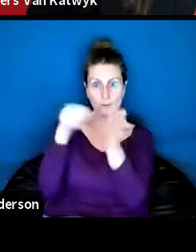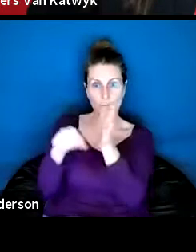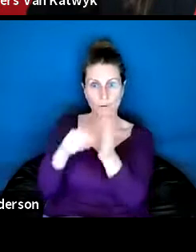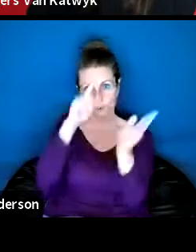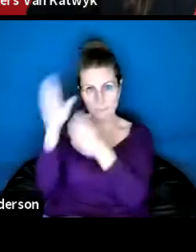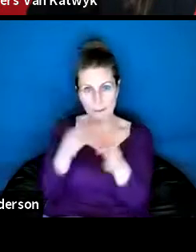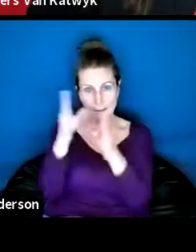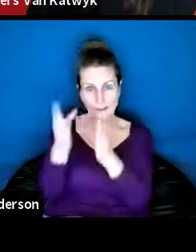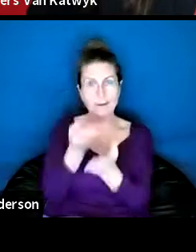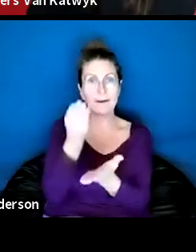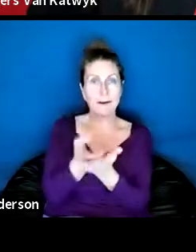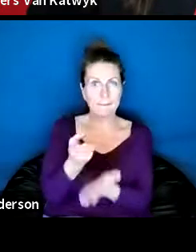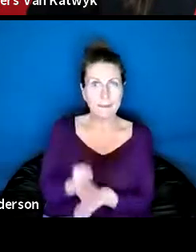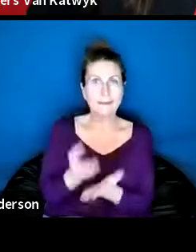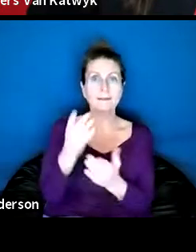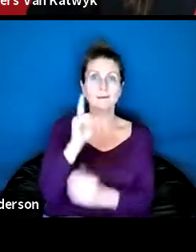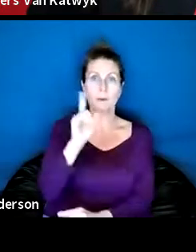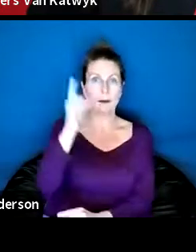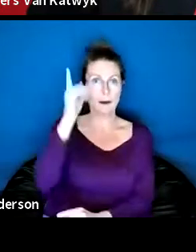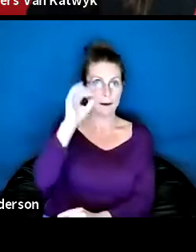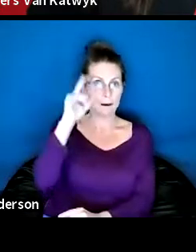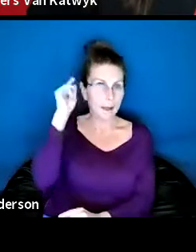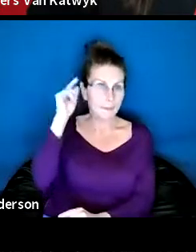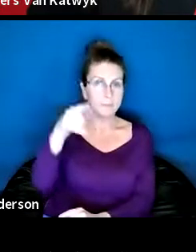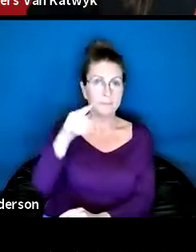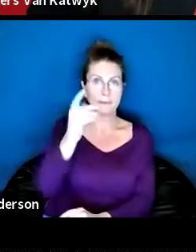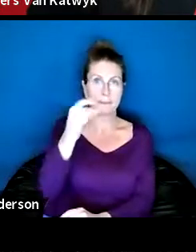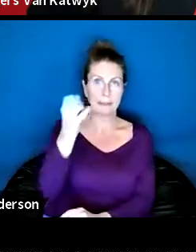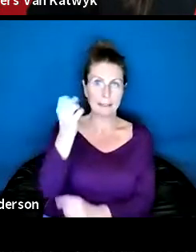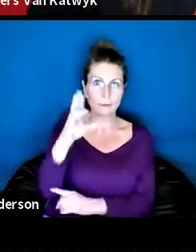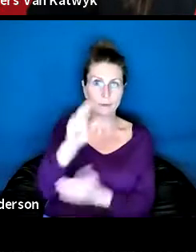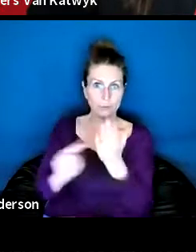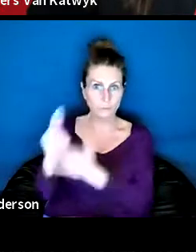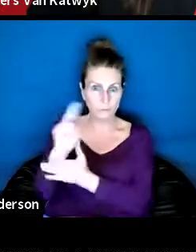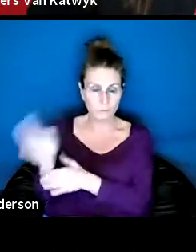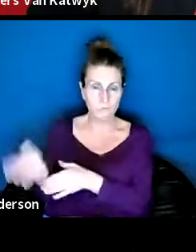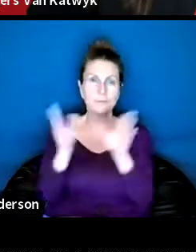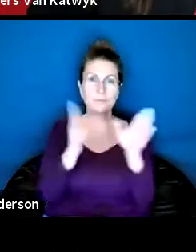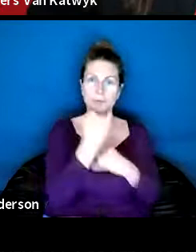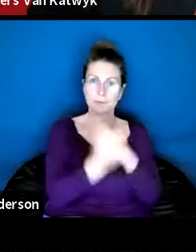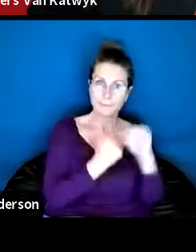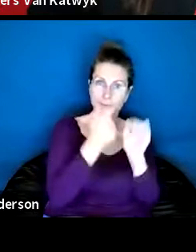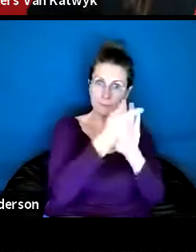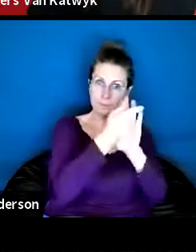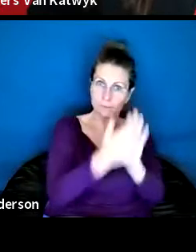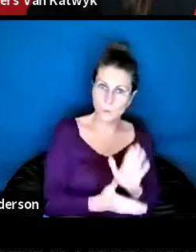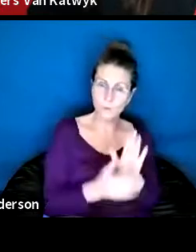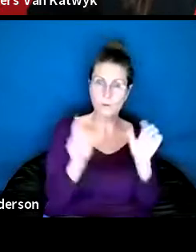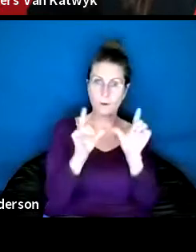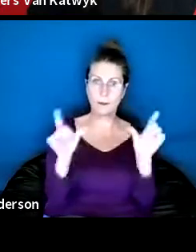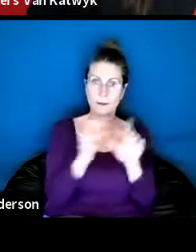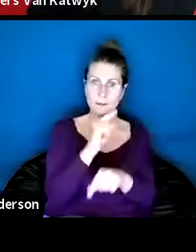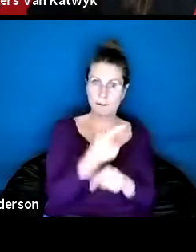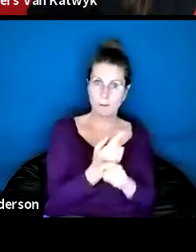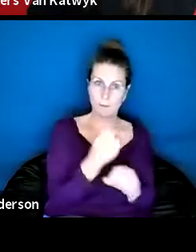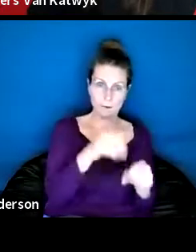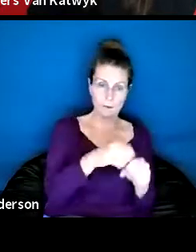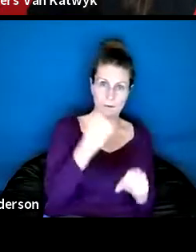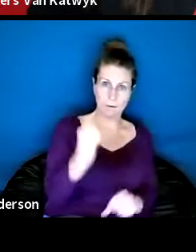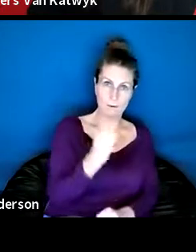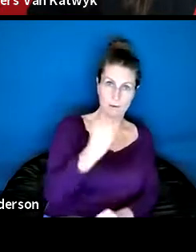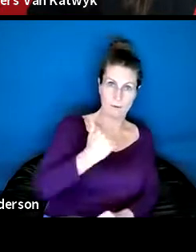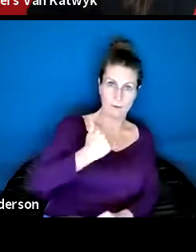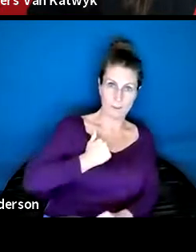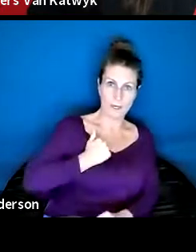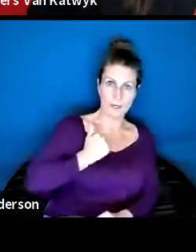Evidence and Impact at McMaster University. And he's an international lawyer licensed in both Ontario, Canada,